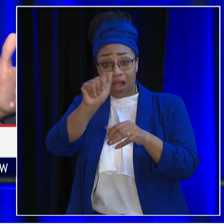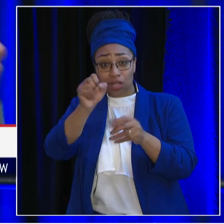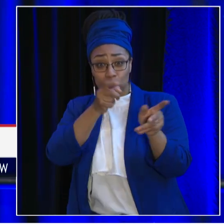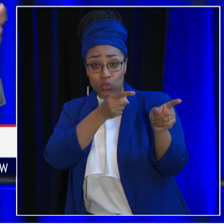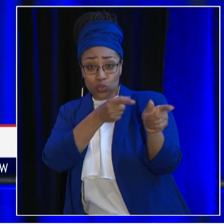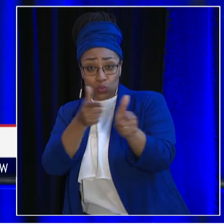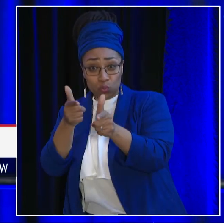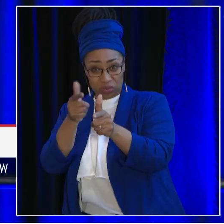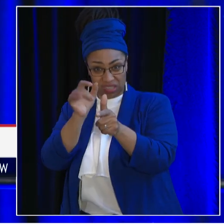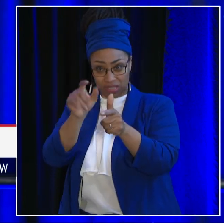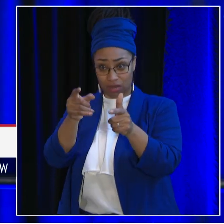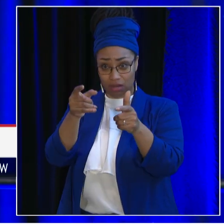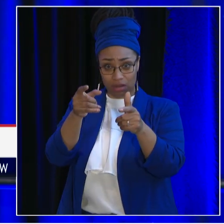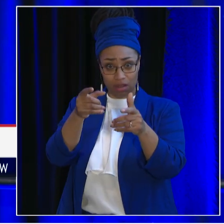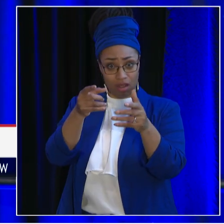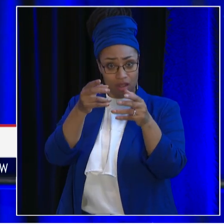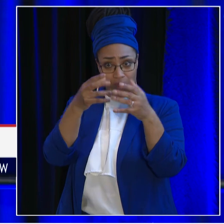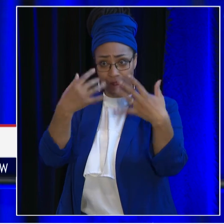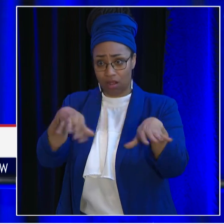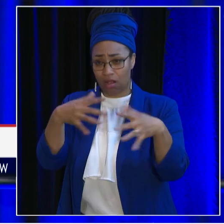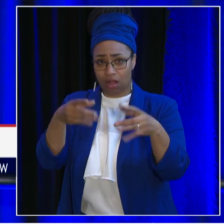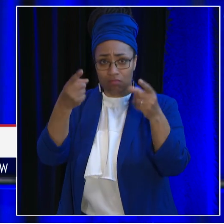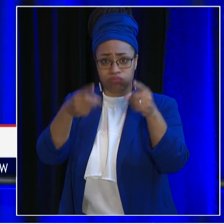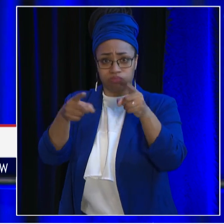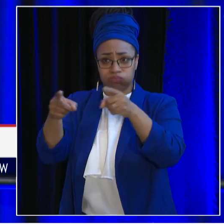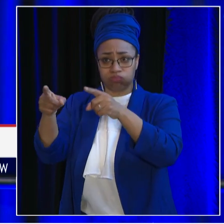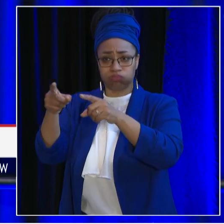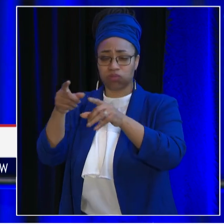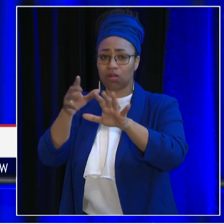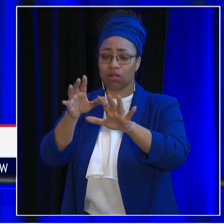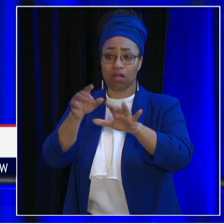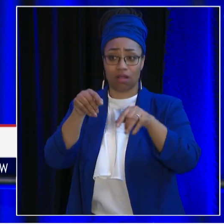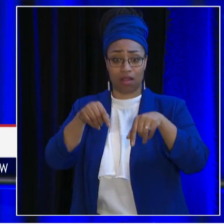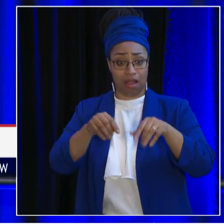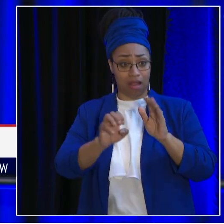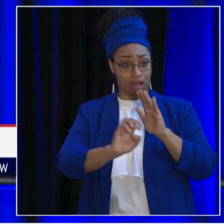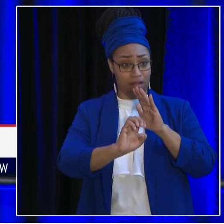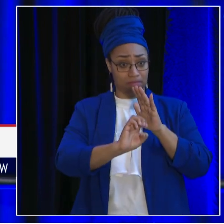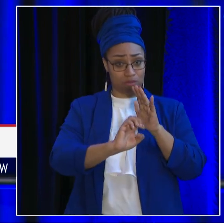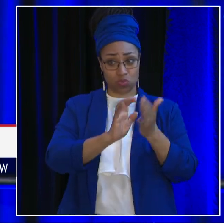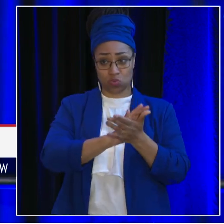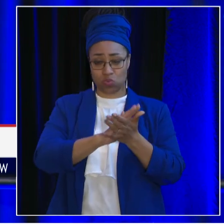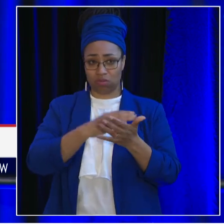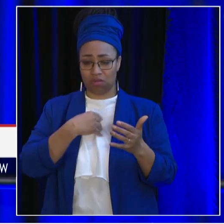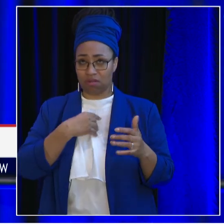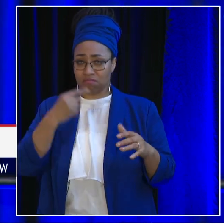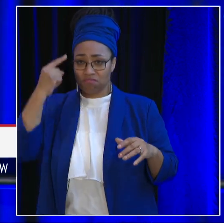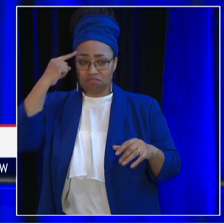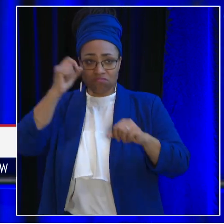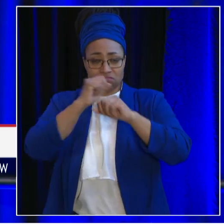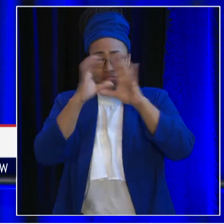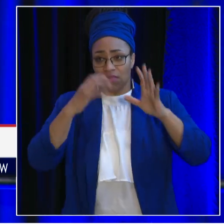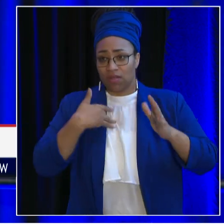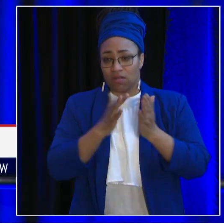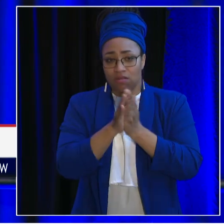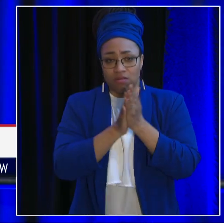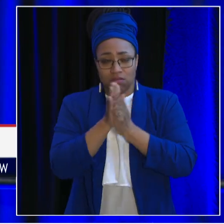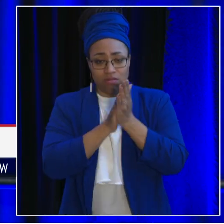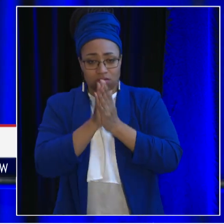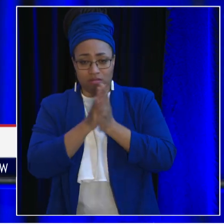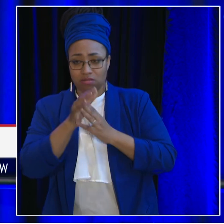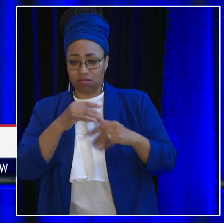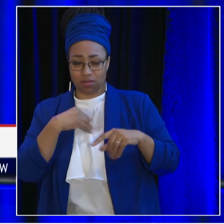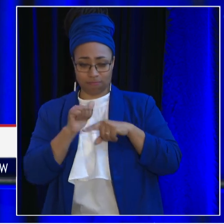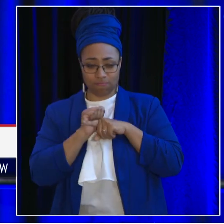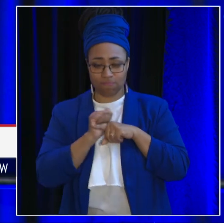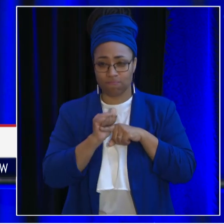our schools come to D.C., and the first elementary school that came in last year after I was elected, I was so excited. I stayed up late the night before practicing what